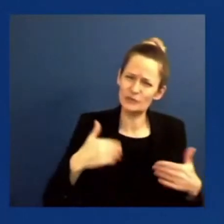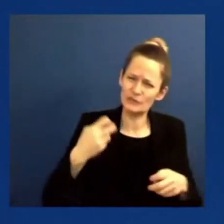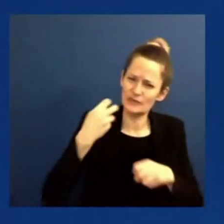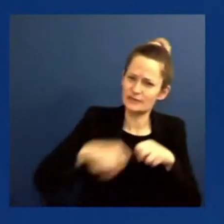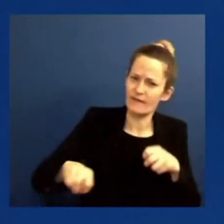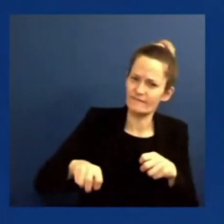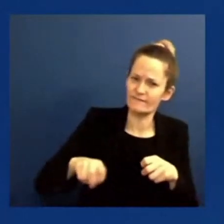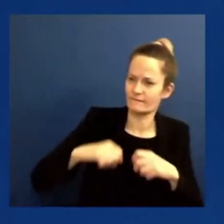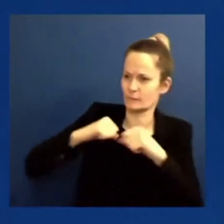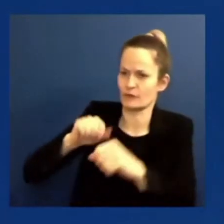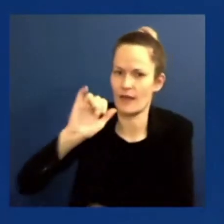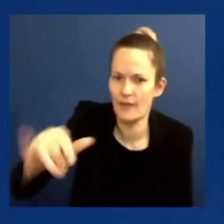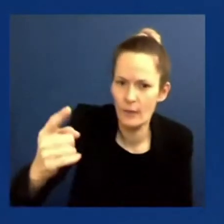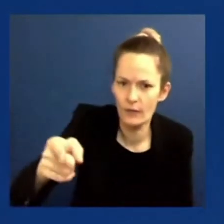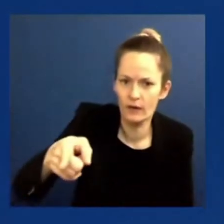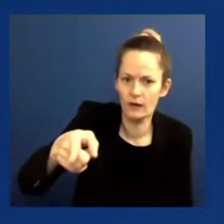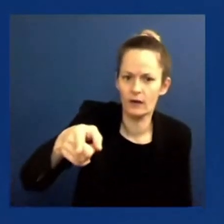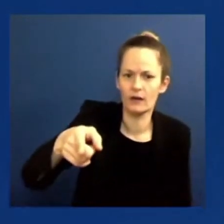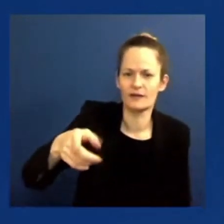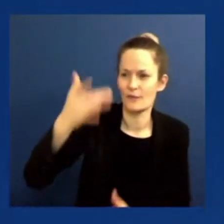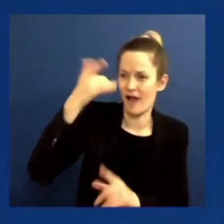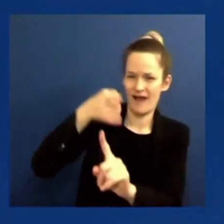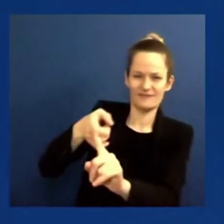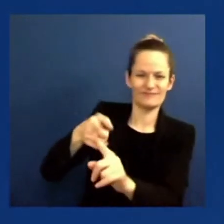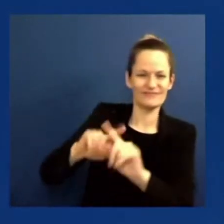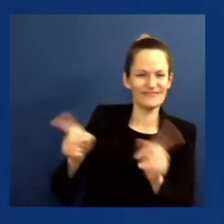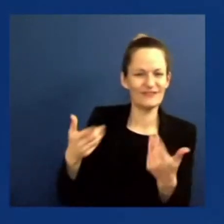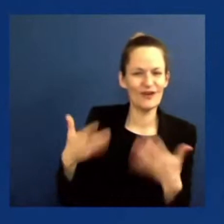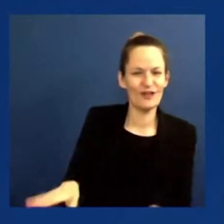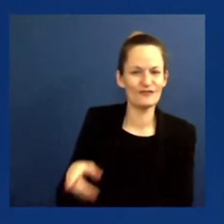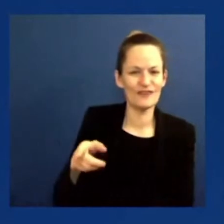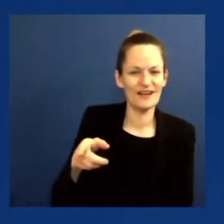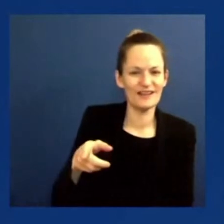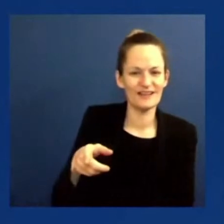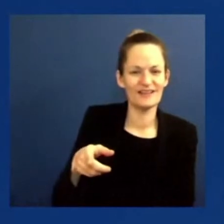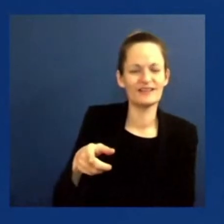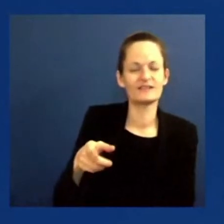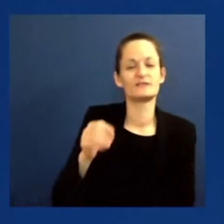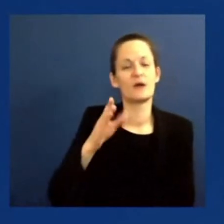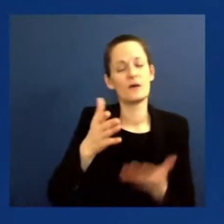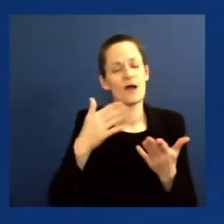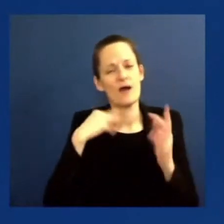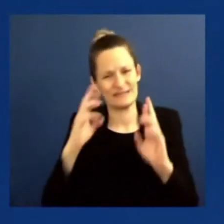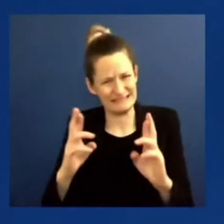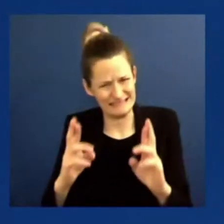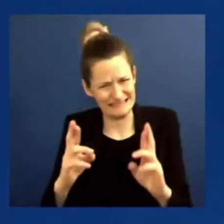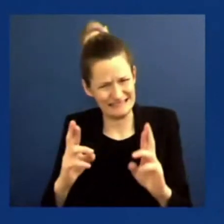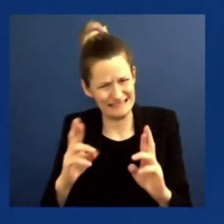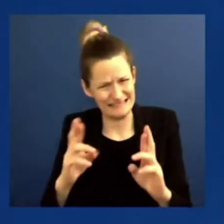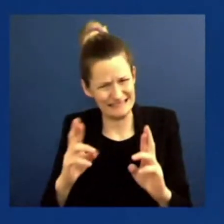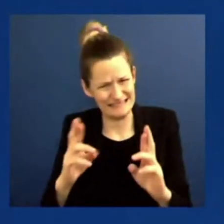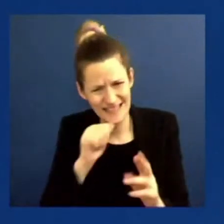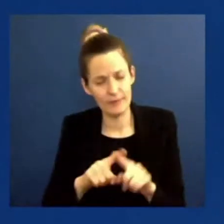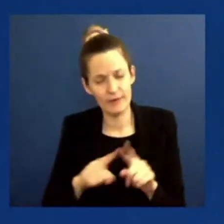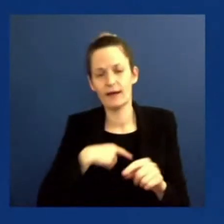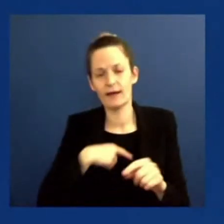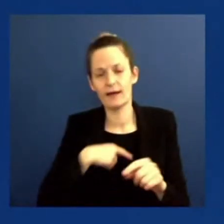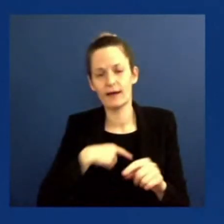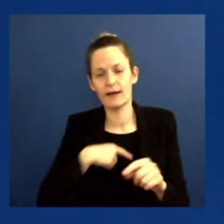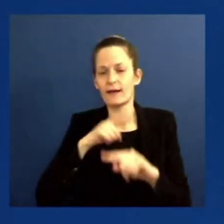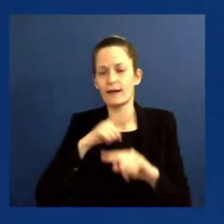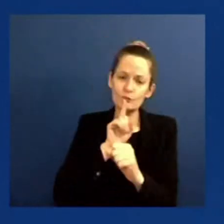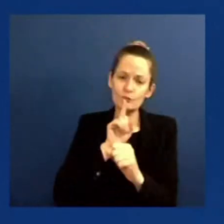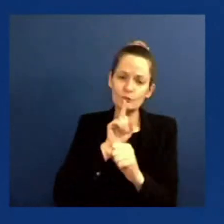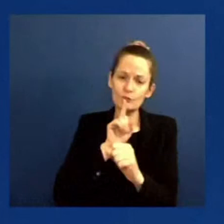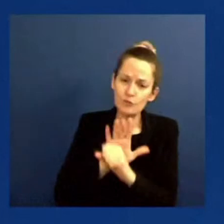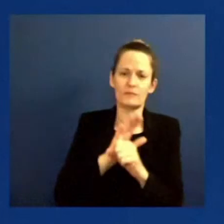and from prior infections. I hope that doesn't happen. I can't give you a statistics of what the chance of that happen,